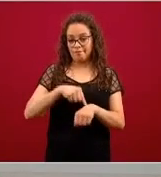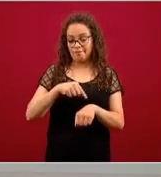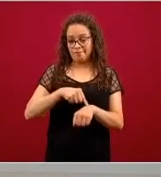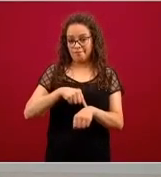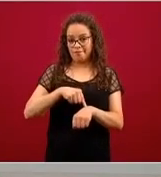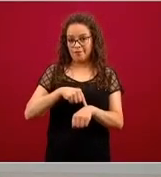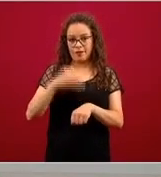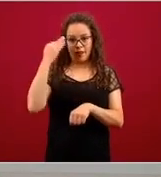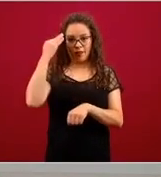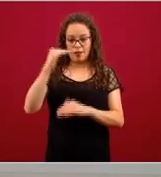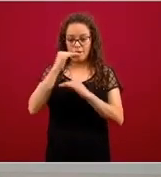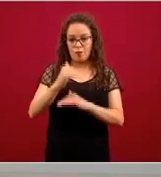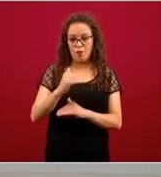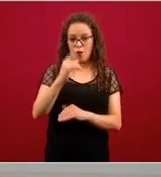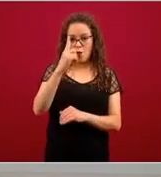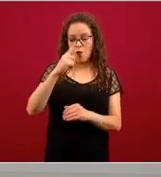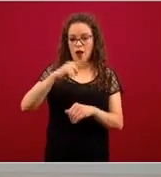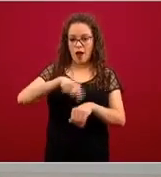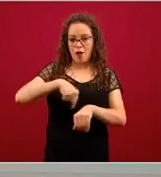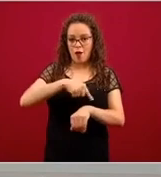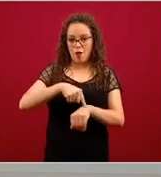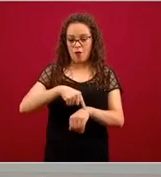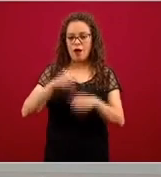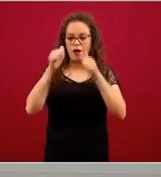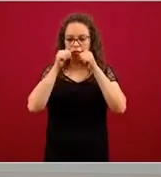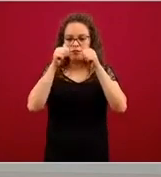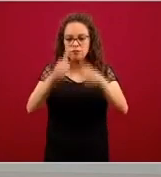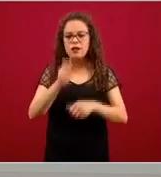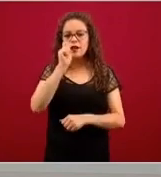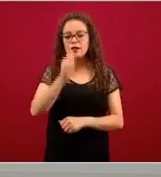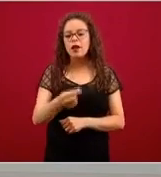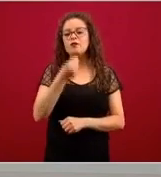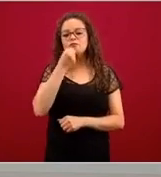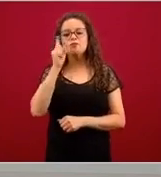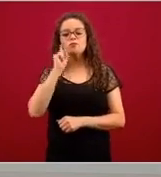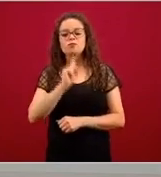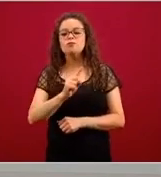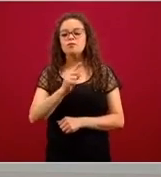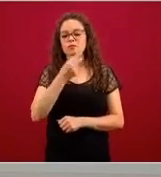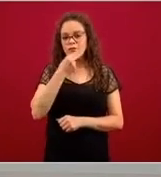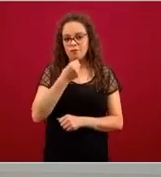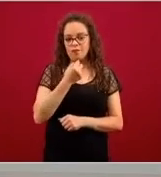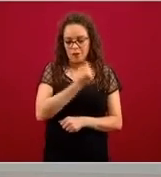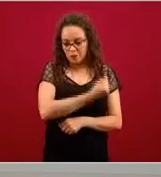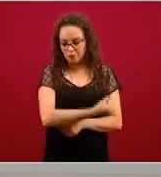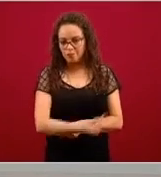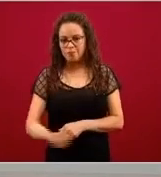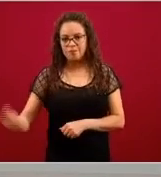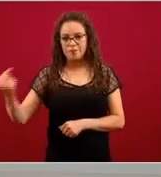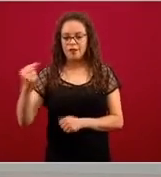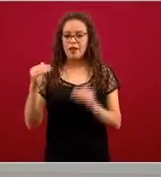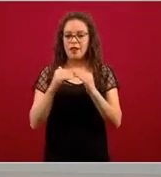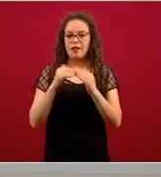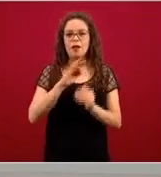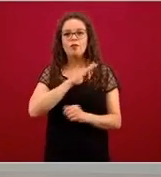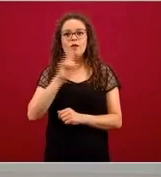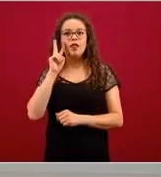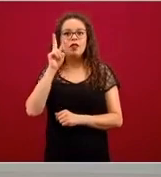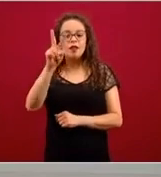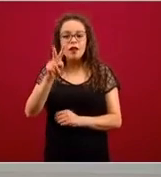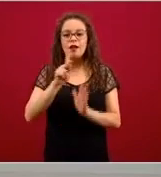report is aimed at you, all the journalists, so you can do